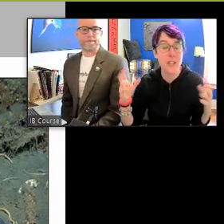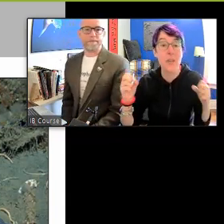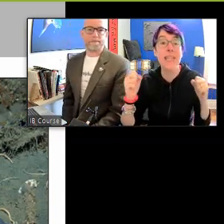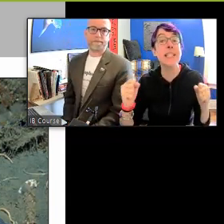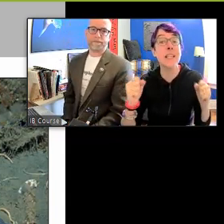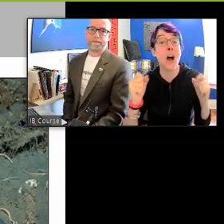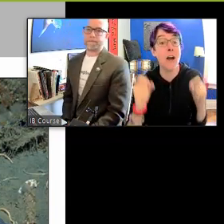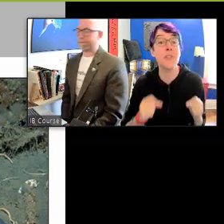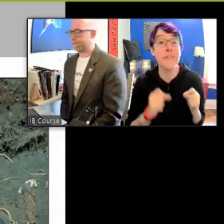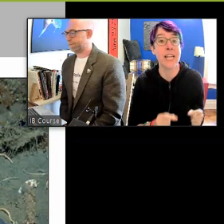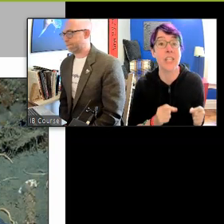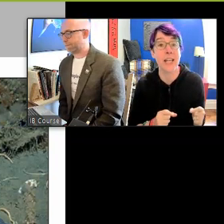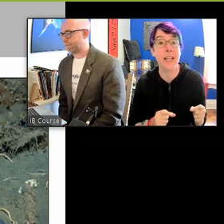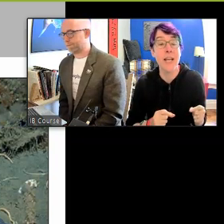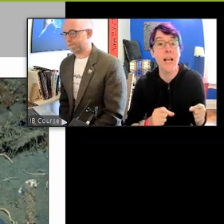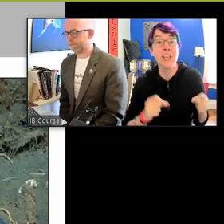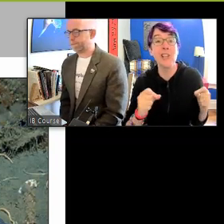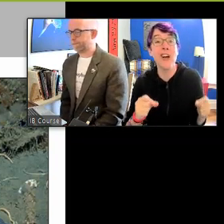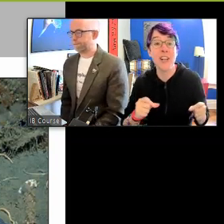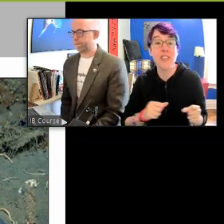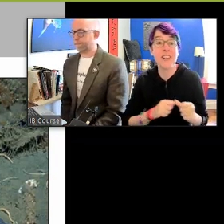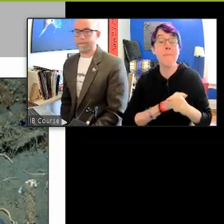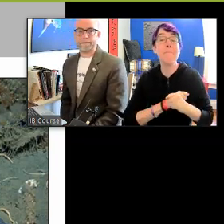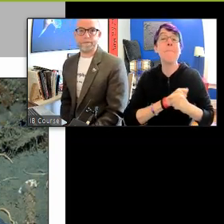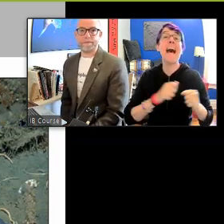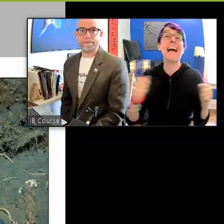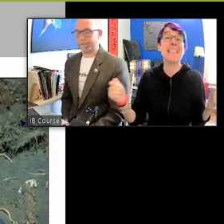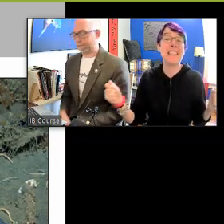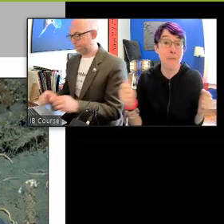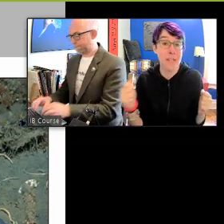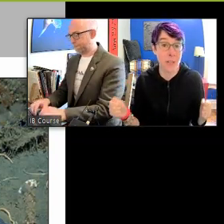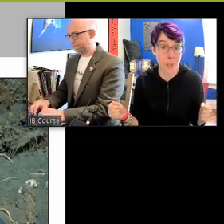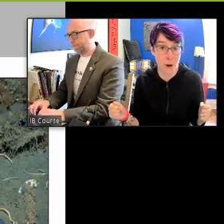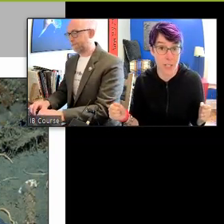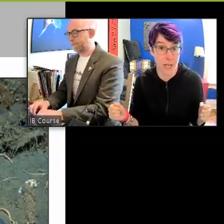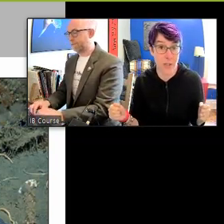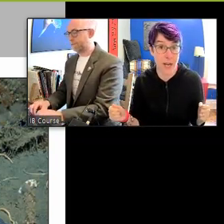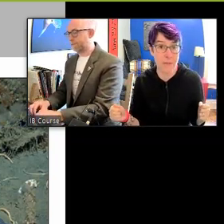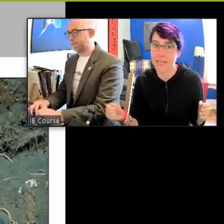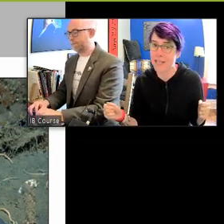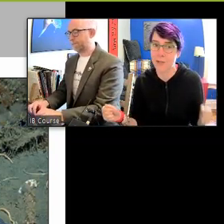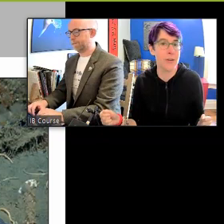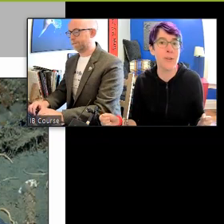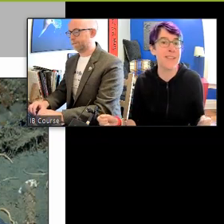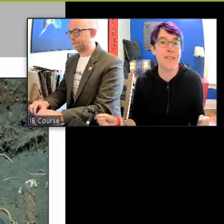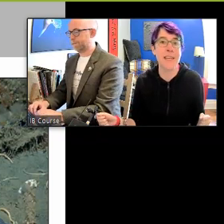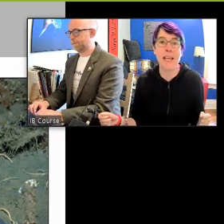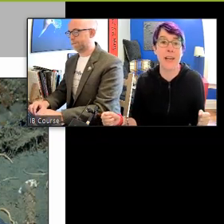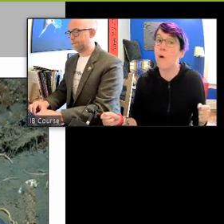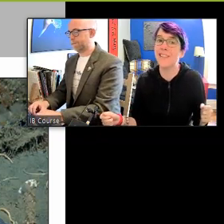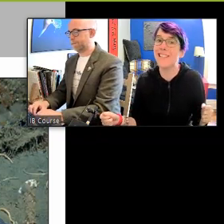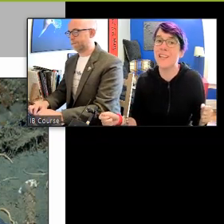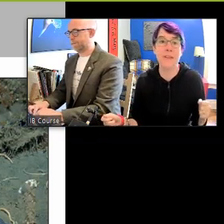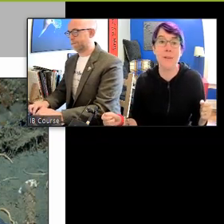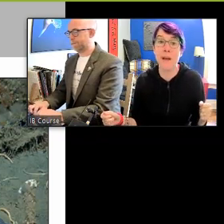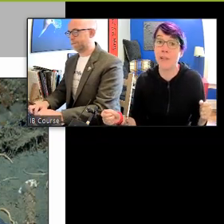is like, so this observation launched massive research projects, right? Because I'm sure you can start thinking, like,